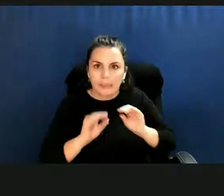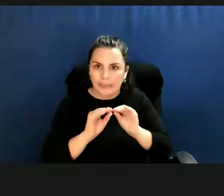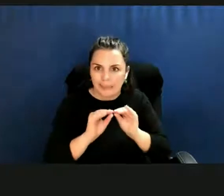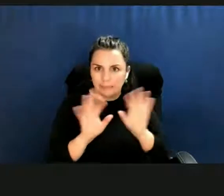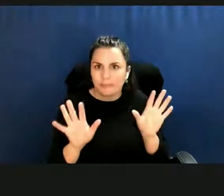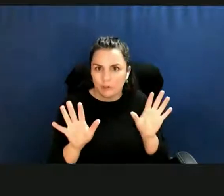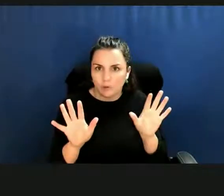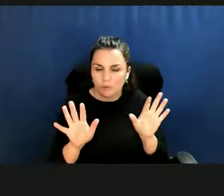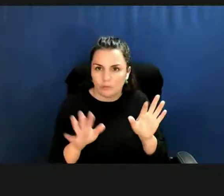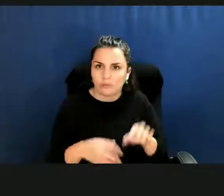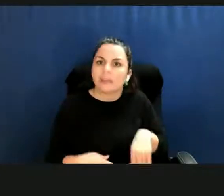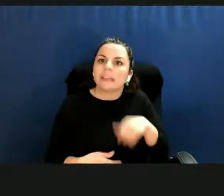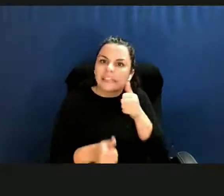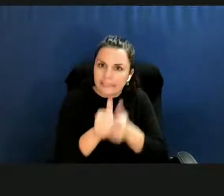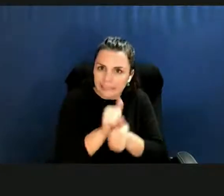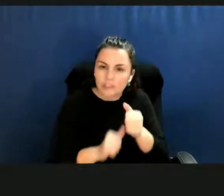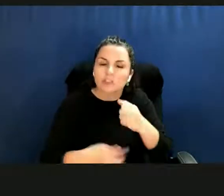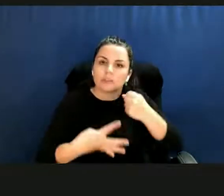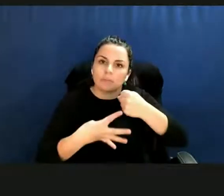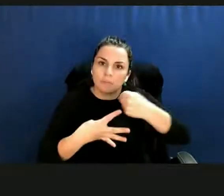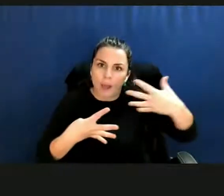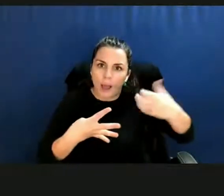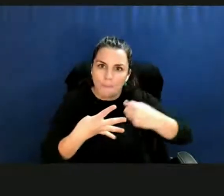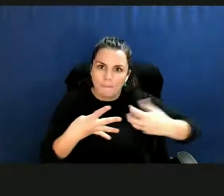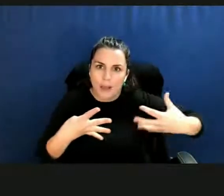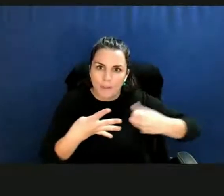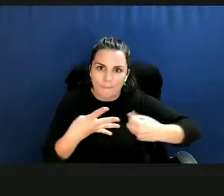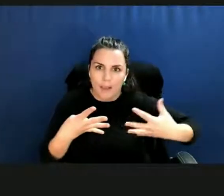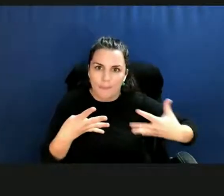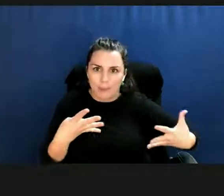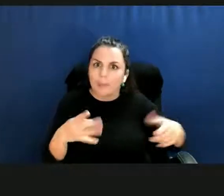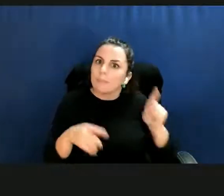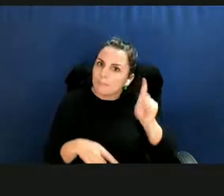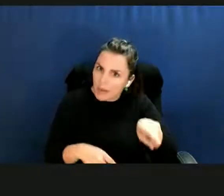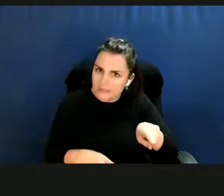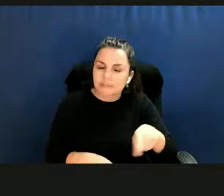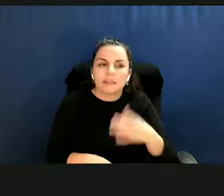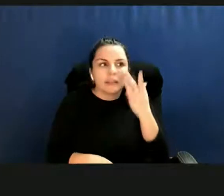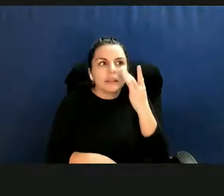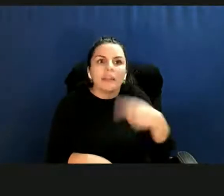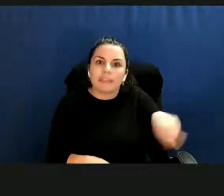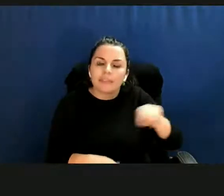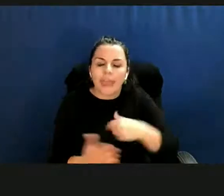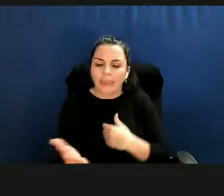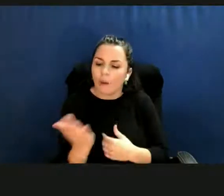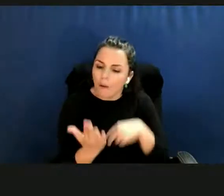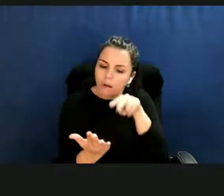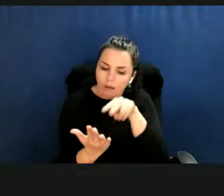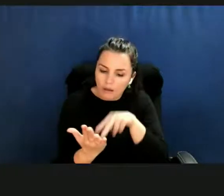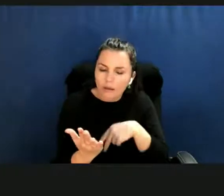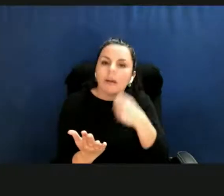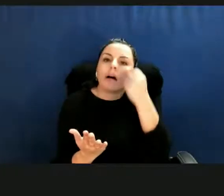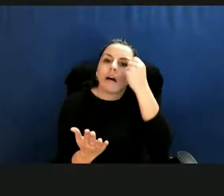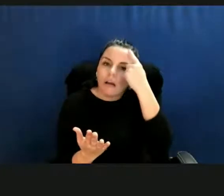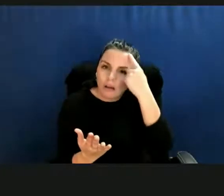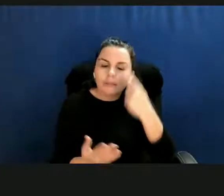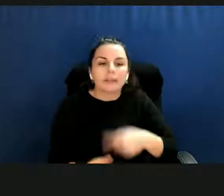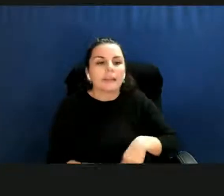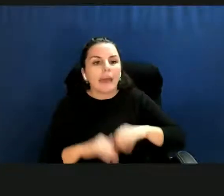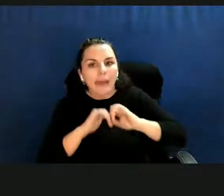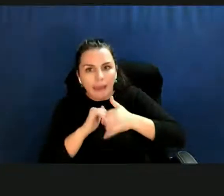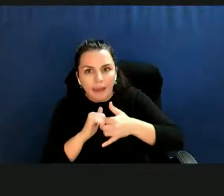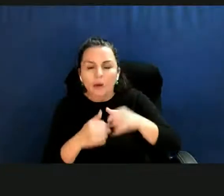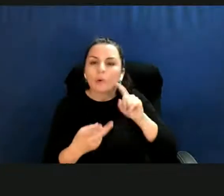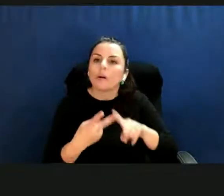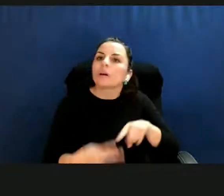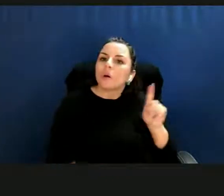address each of these 4 sections. So you need to provide enough details for the reviewer to understand how, what, when, where, why, and who